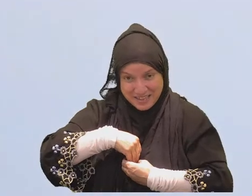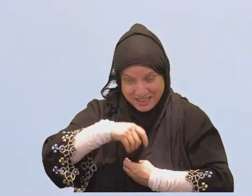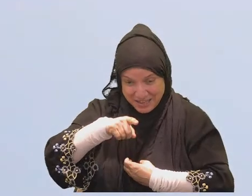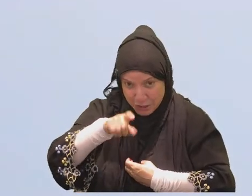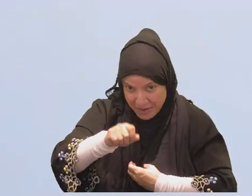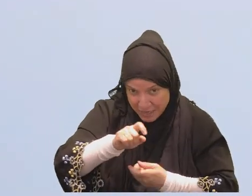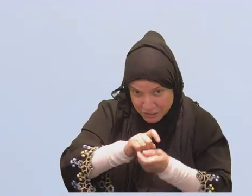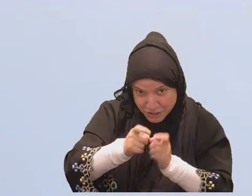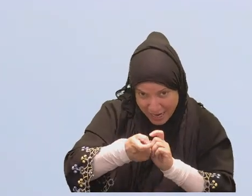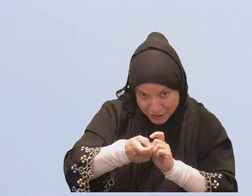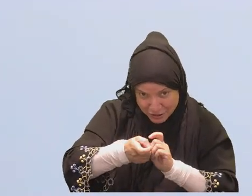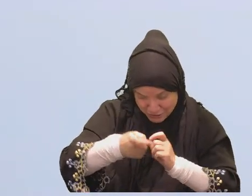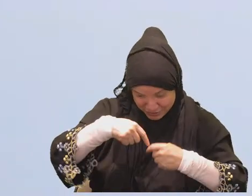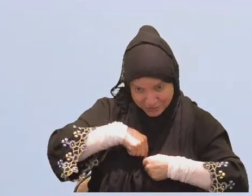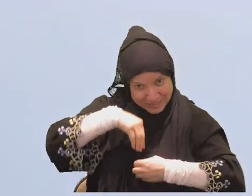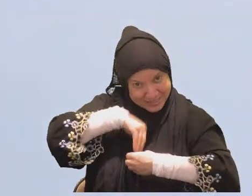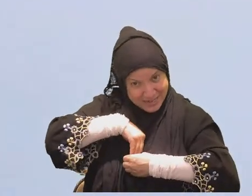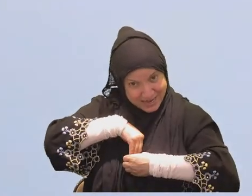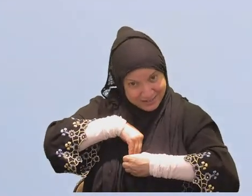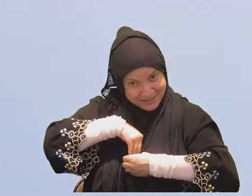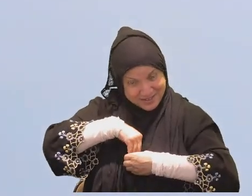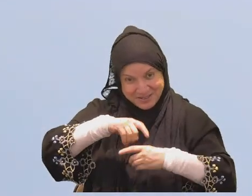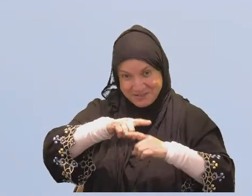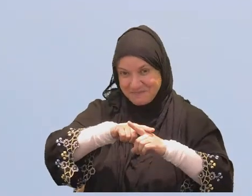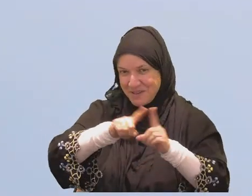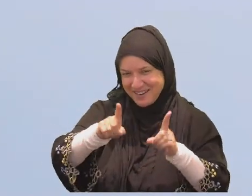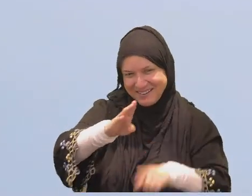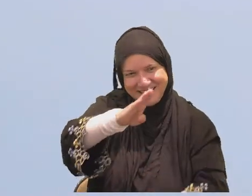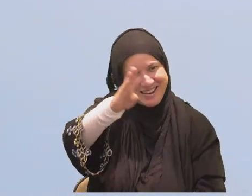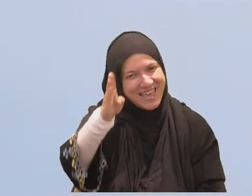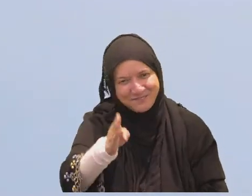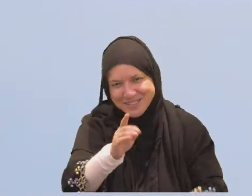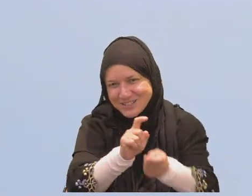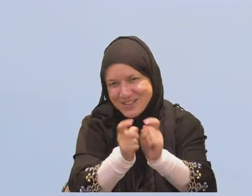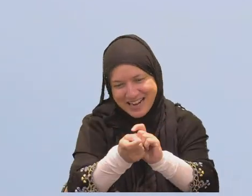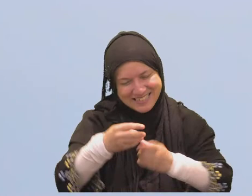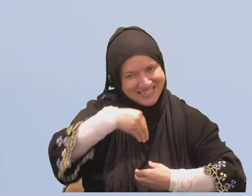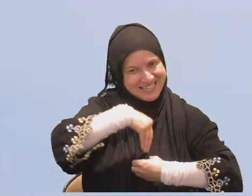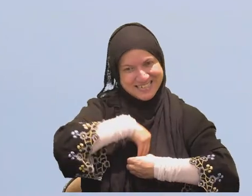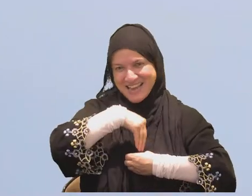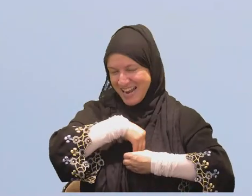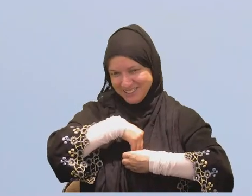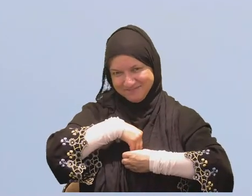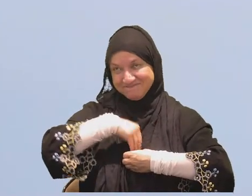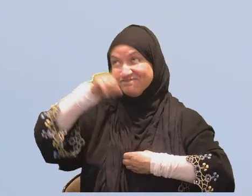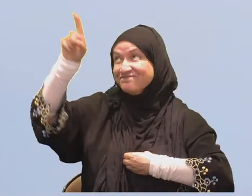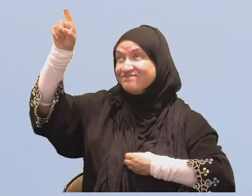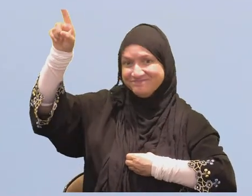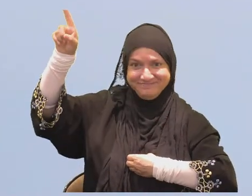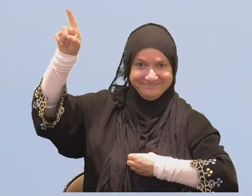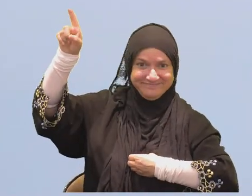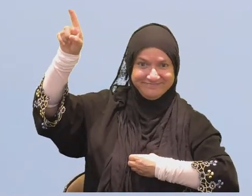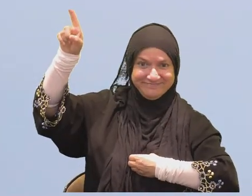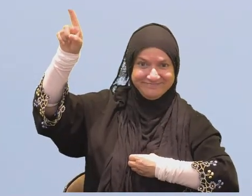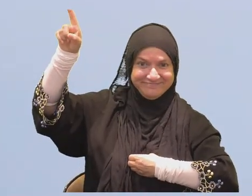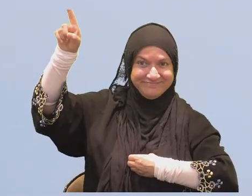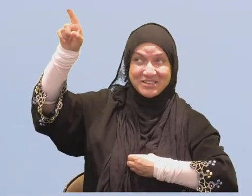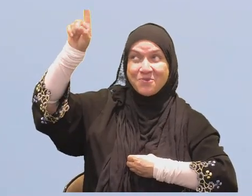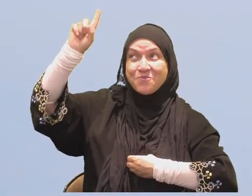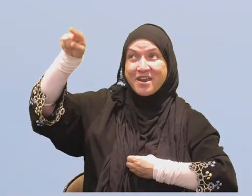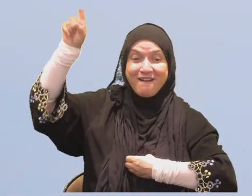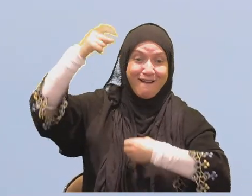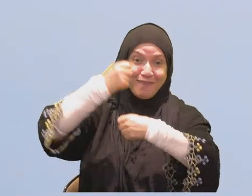first grader goes to school, the teacher can ask them, oh, Abdul, do you want to be a boy or girl today?